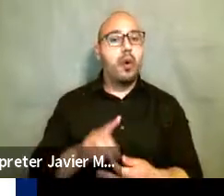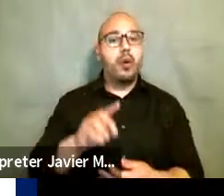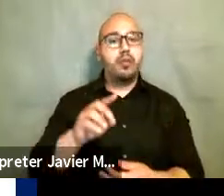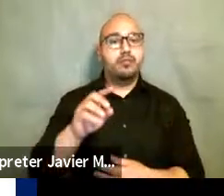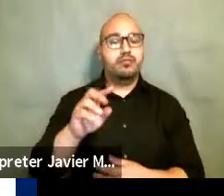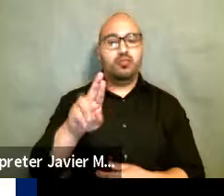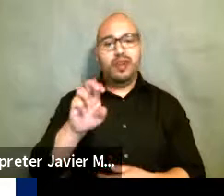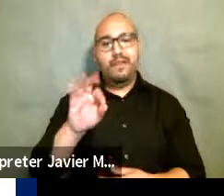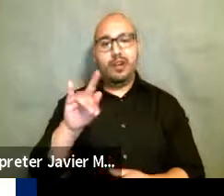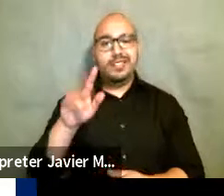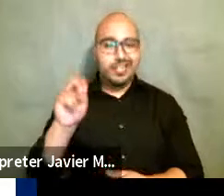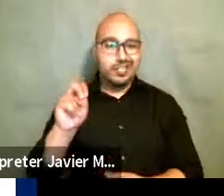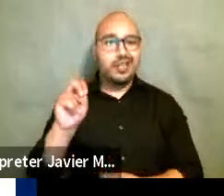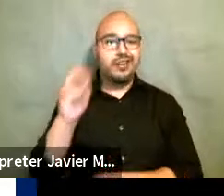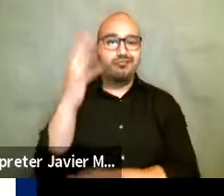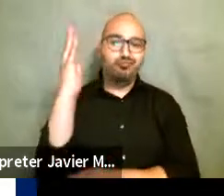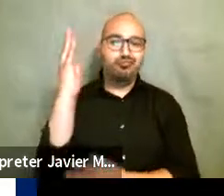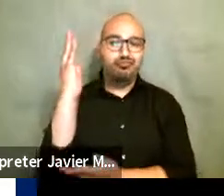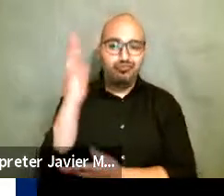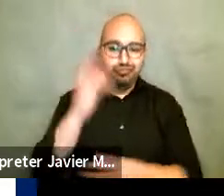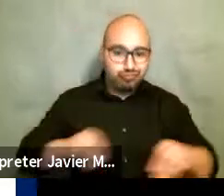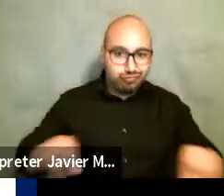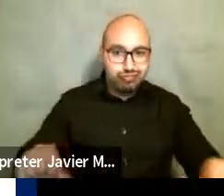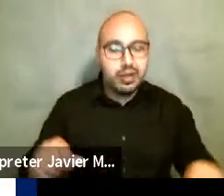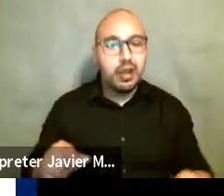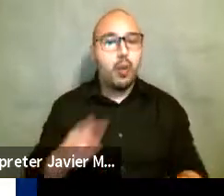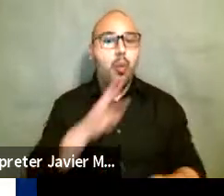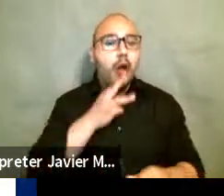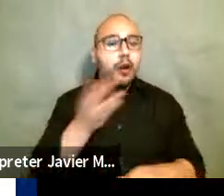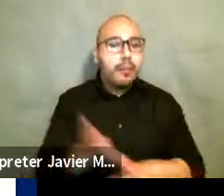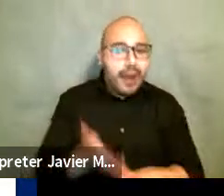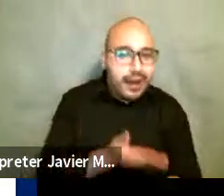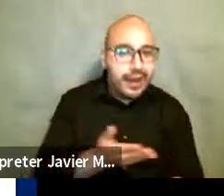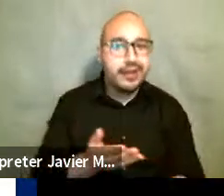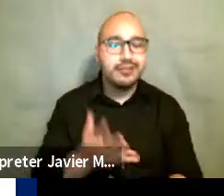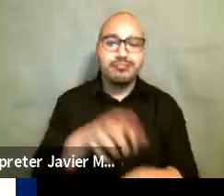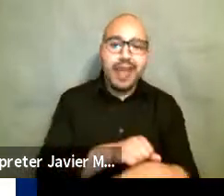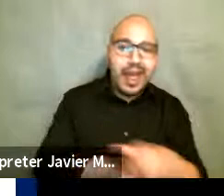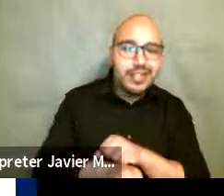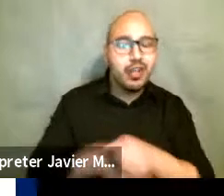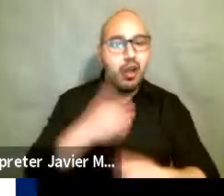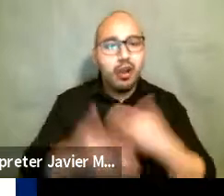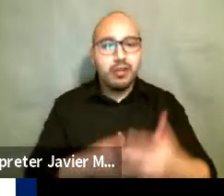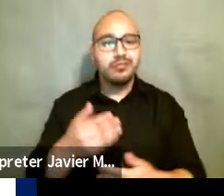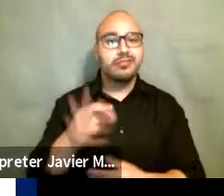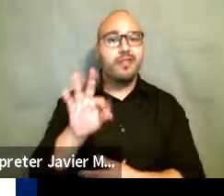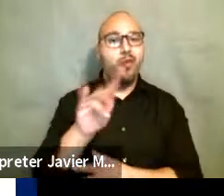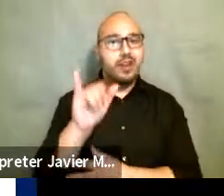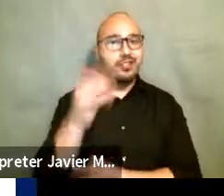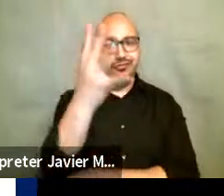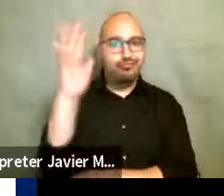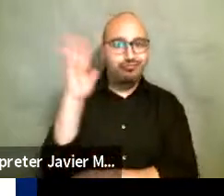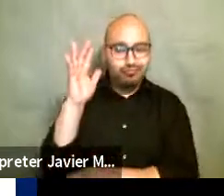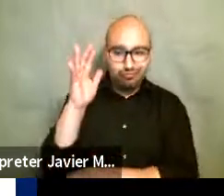reforestation, soil stabilization, and like water maintenance. So a lot of hands-on forestry work. And